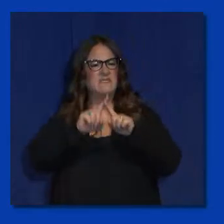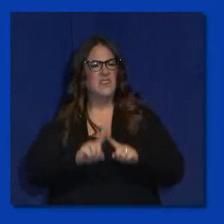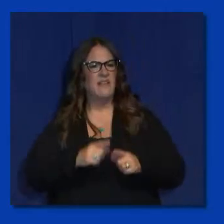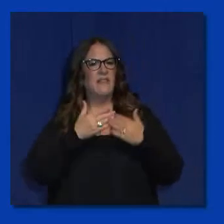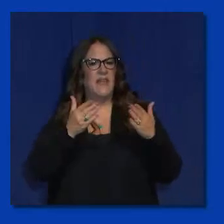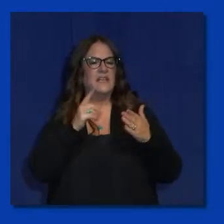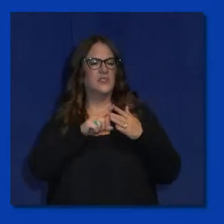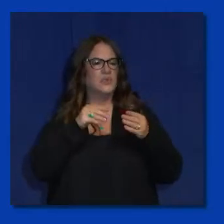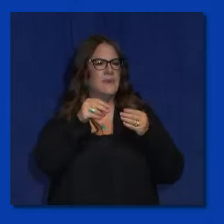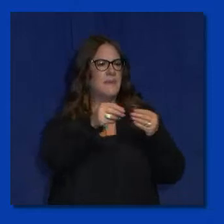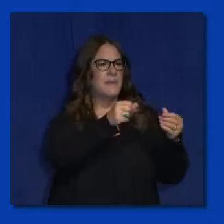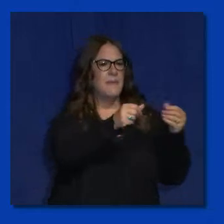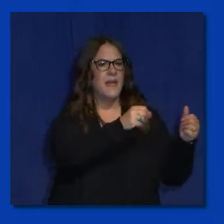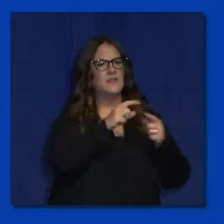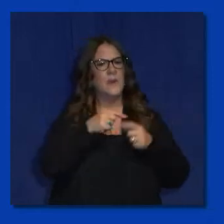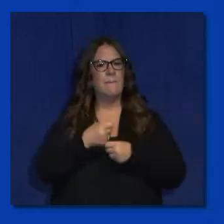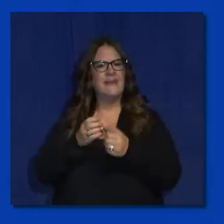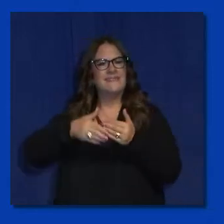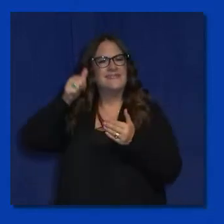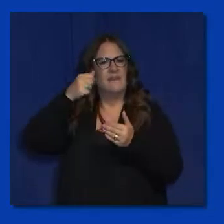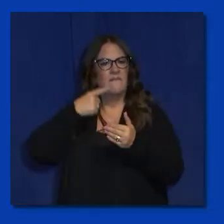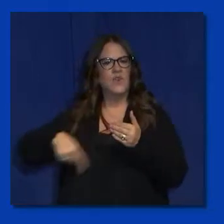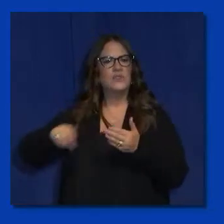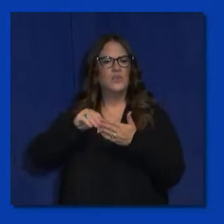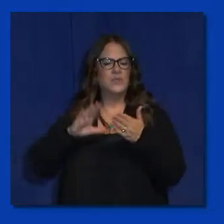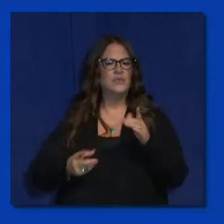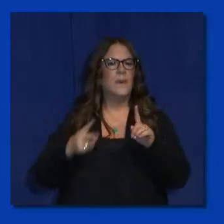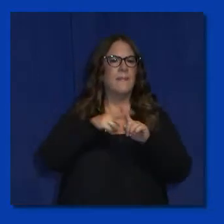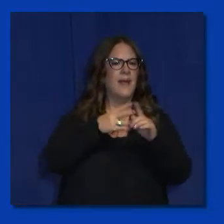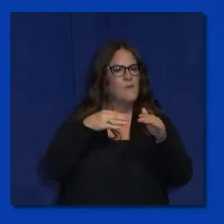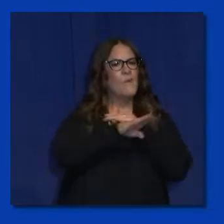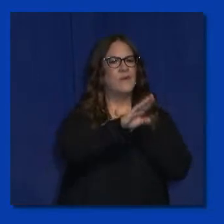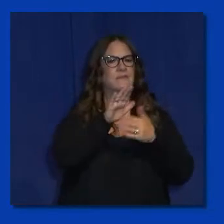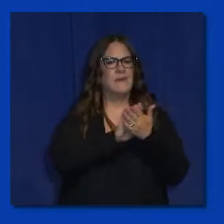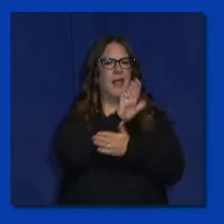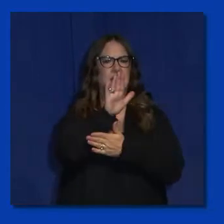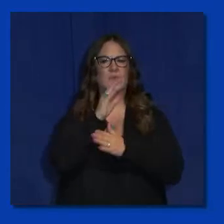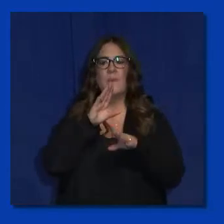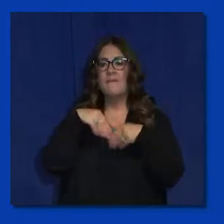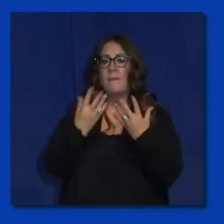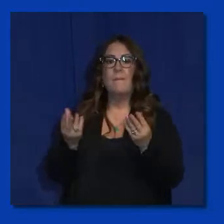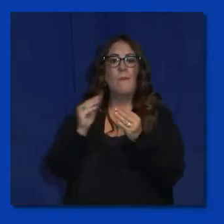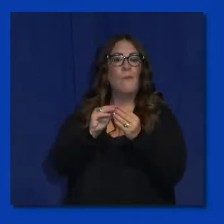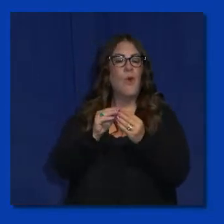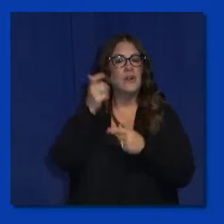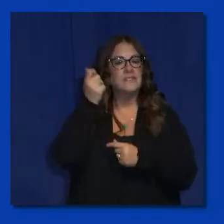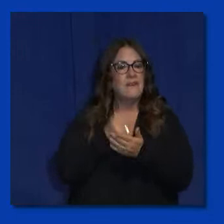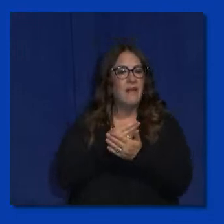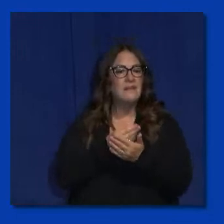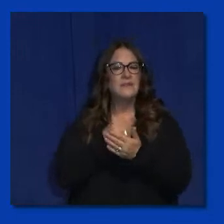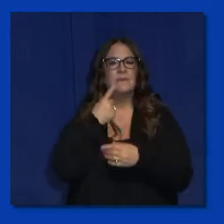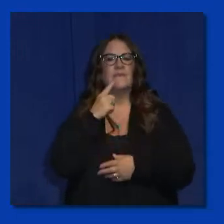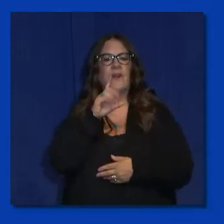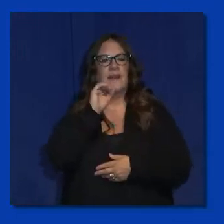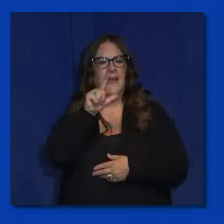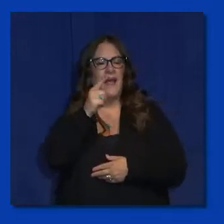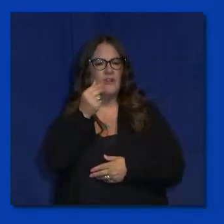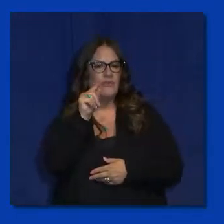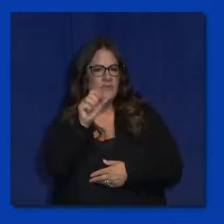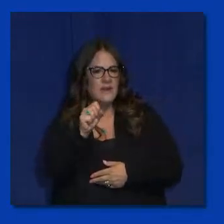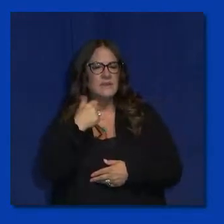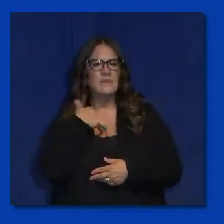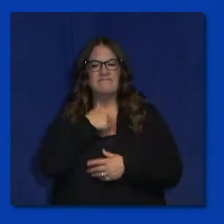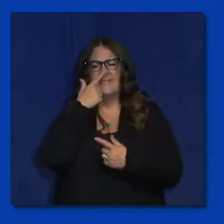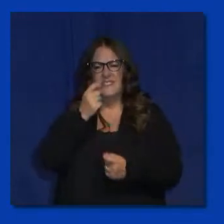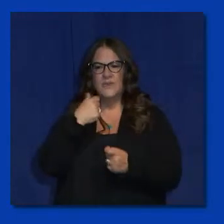well as applications are coming in. We provided more scholarship support for Cal Grants. Interesting, we've got